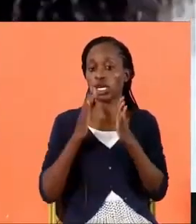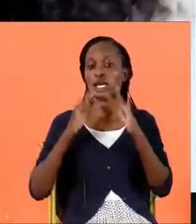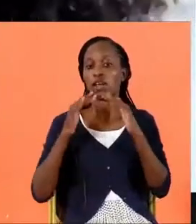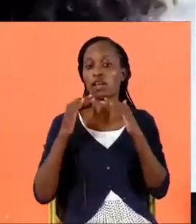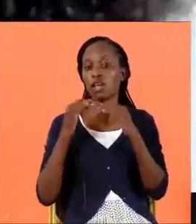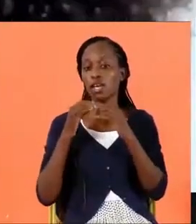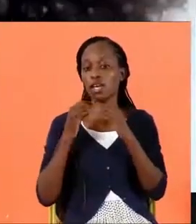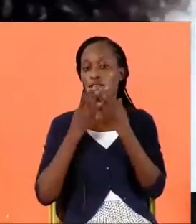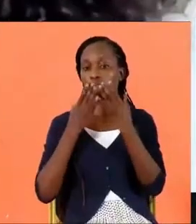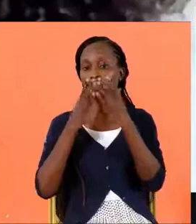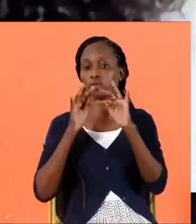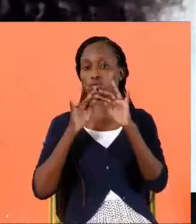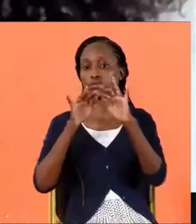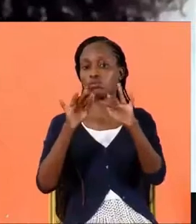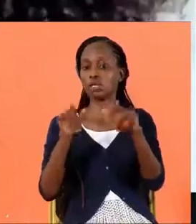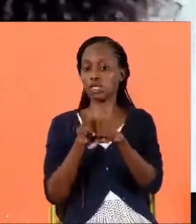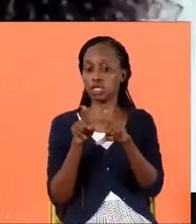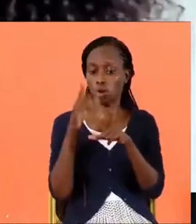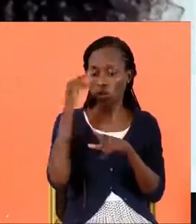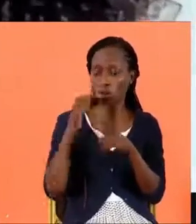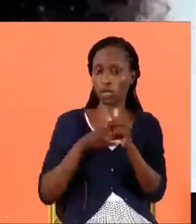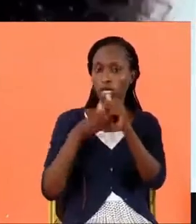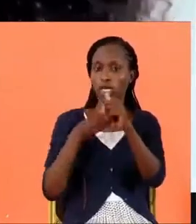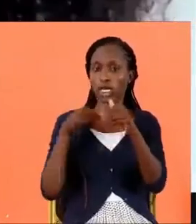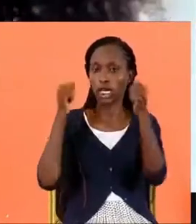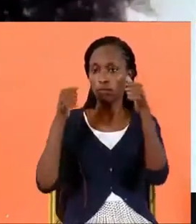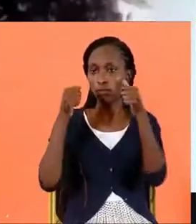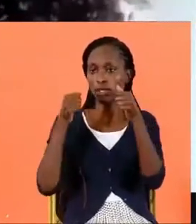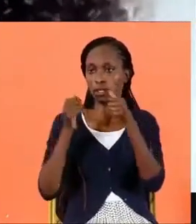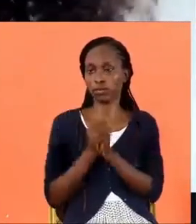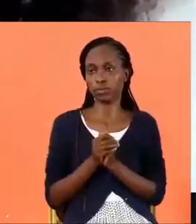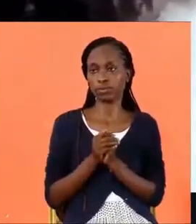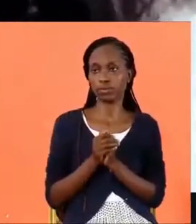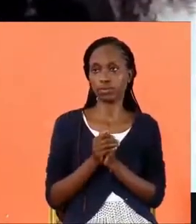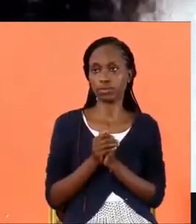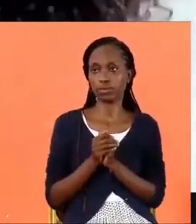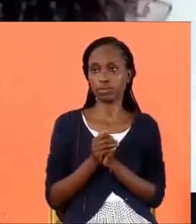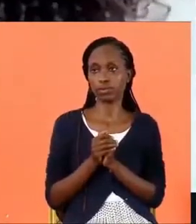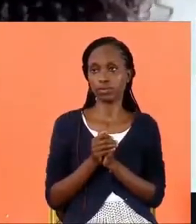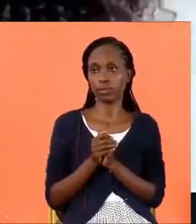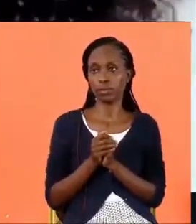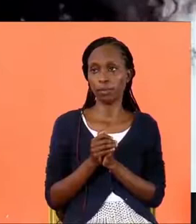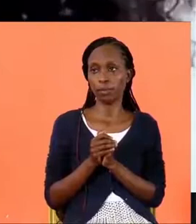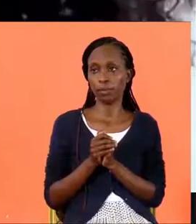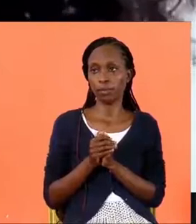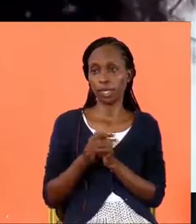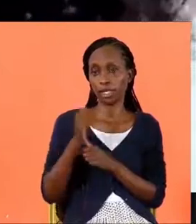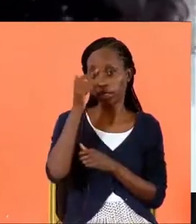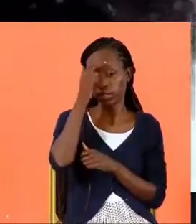there. And the reason the Stop the Bleeding campaign, as I draw to an end with my comments, is so important is